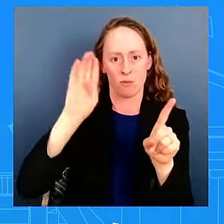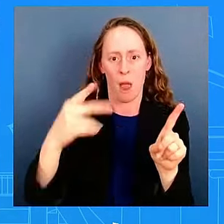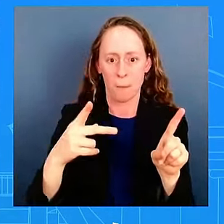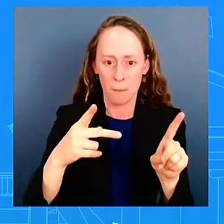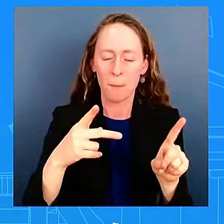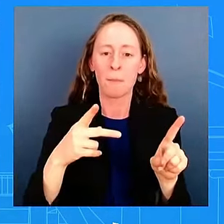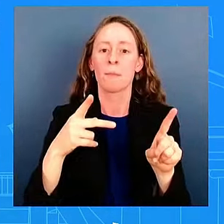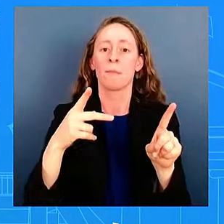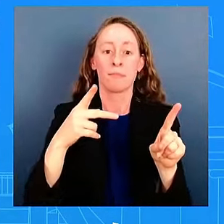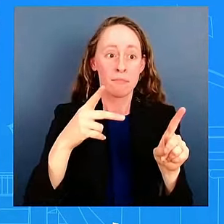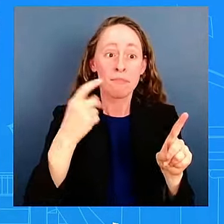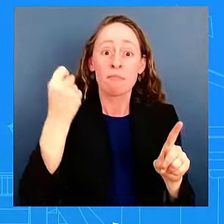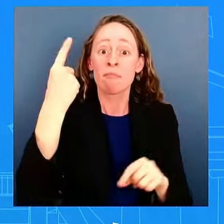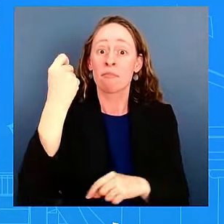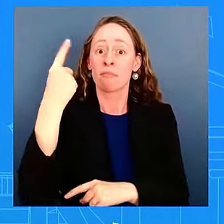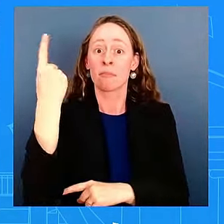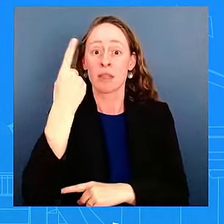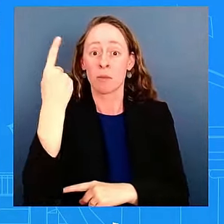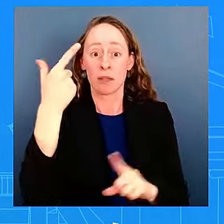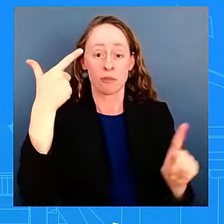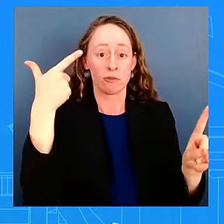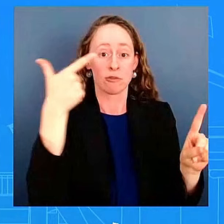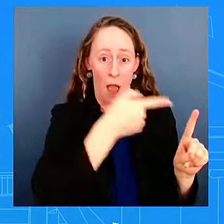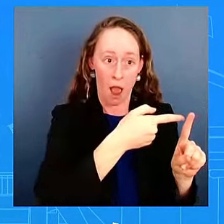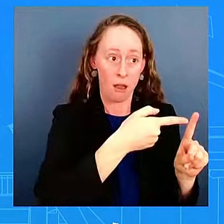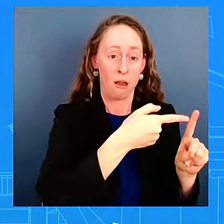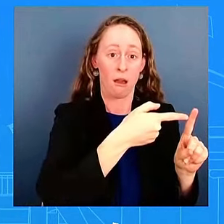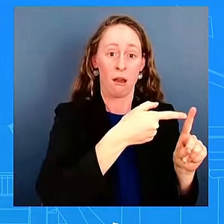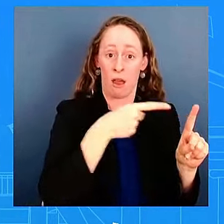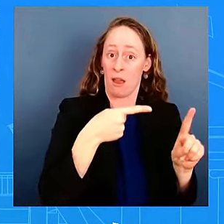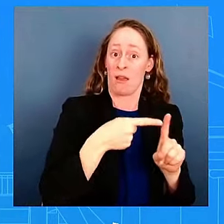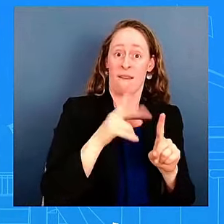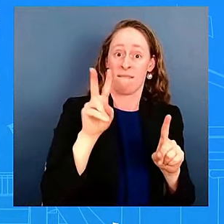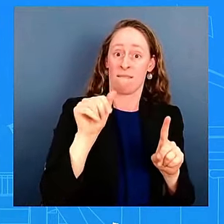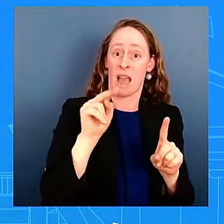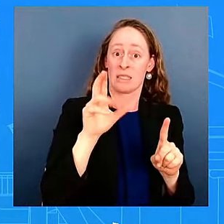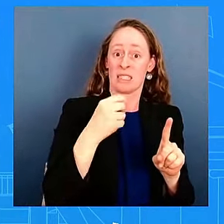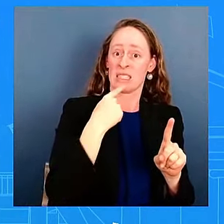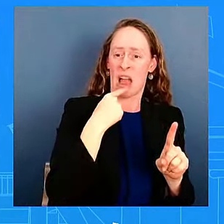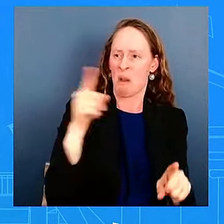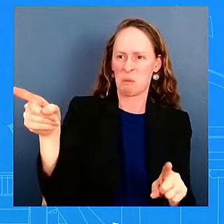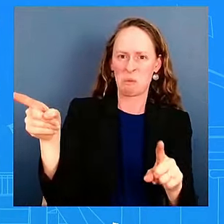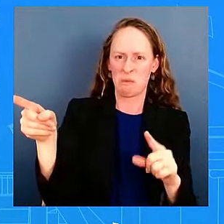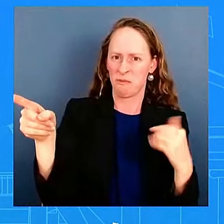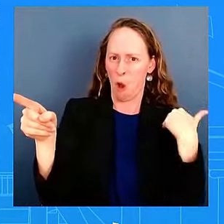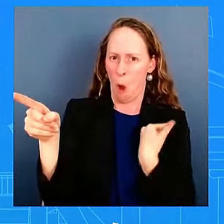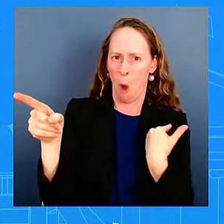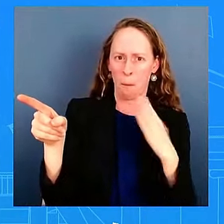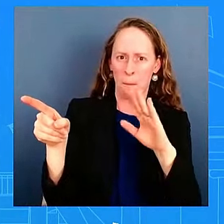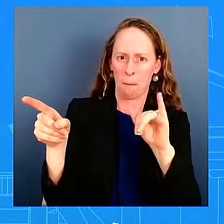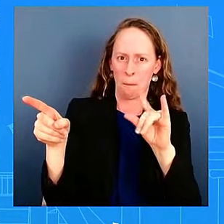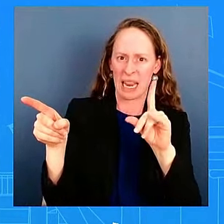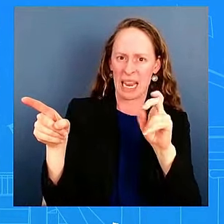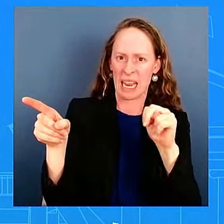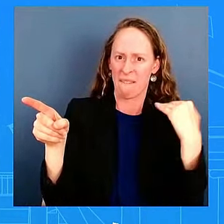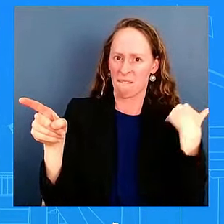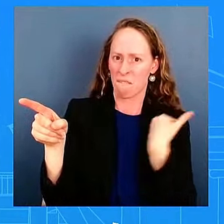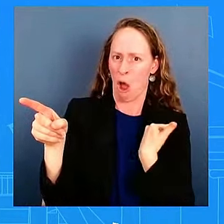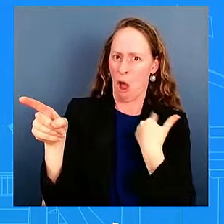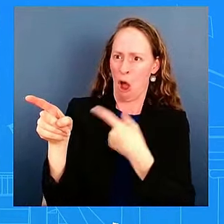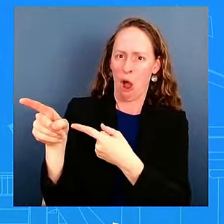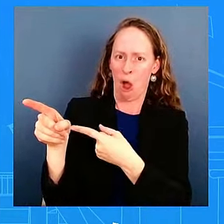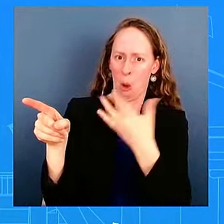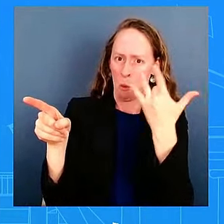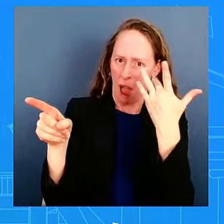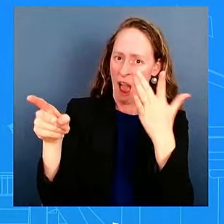President Biden's rhetoric for the shooting. In fact, he said that rhetoric led directly to President Trump's attempted assassination. What's your